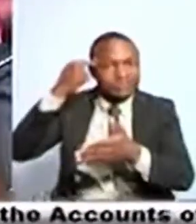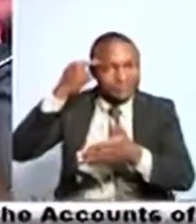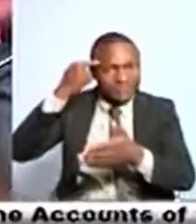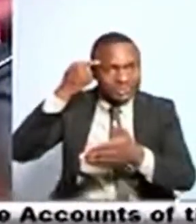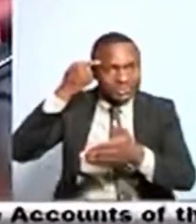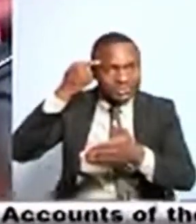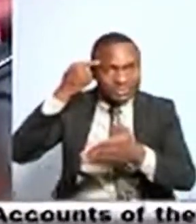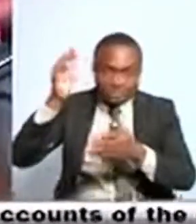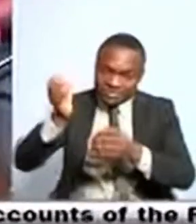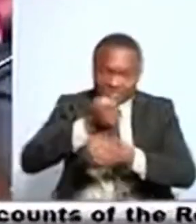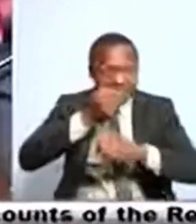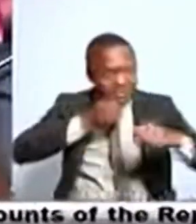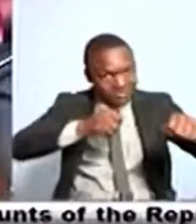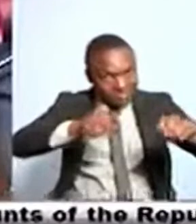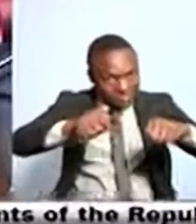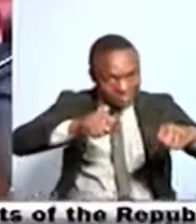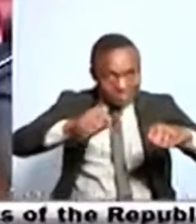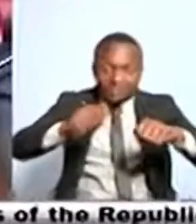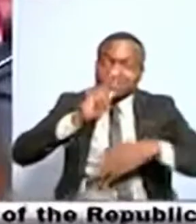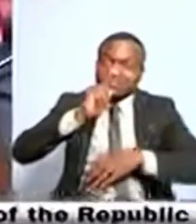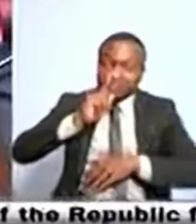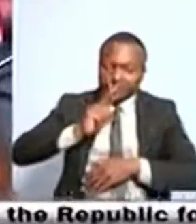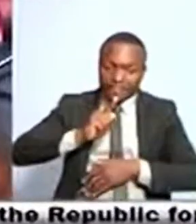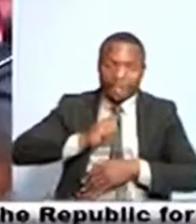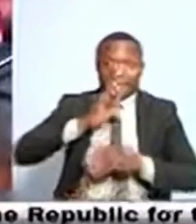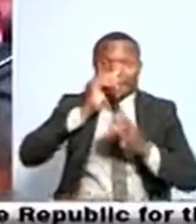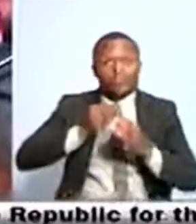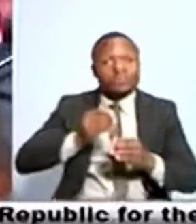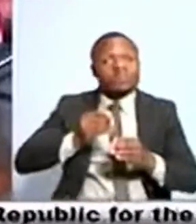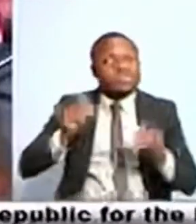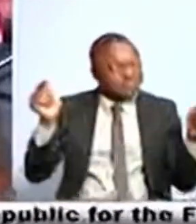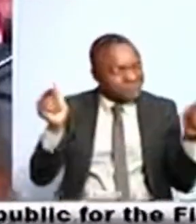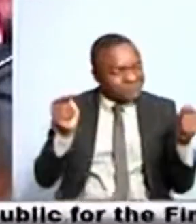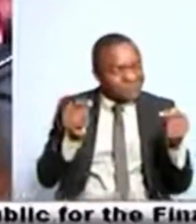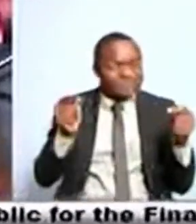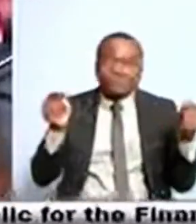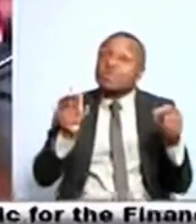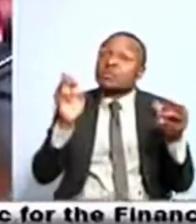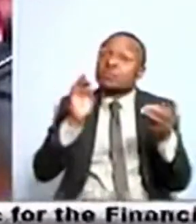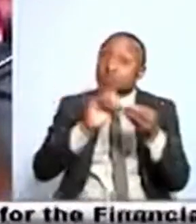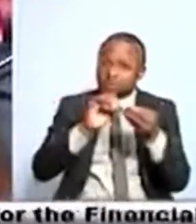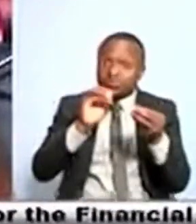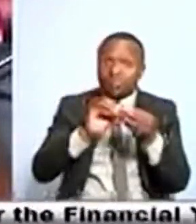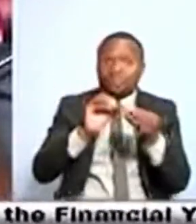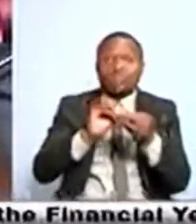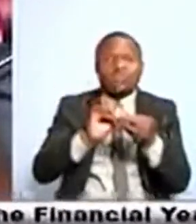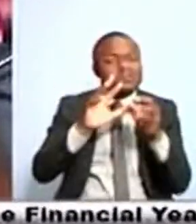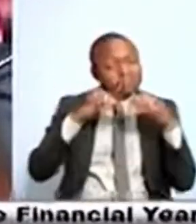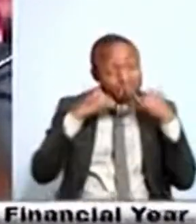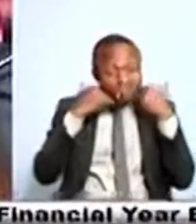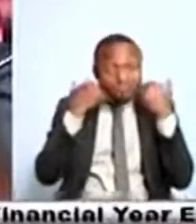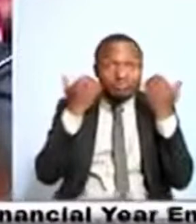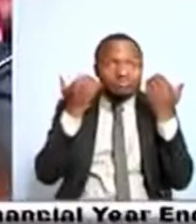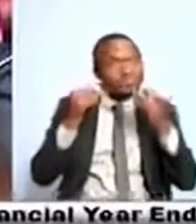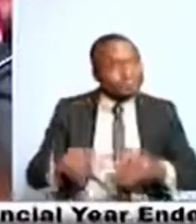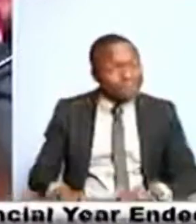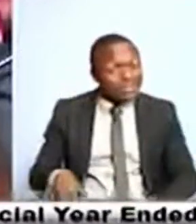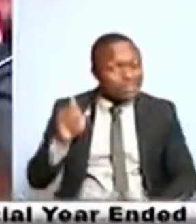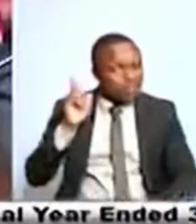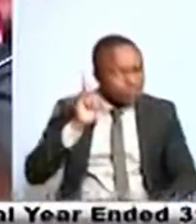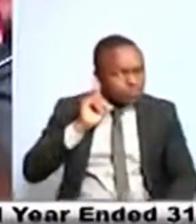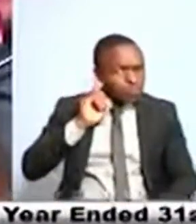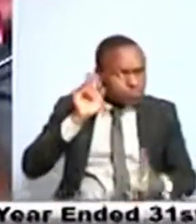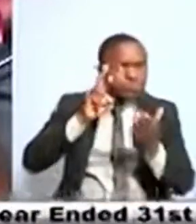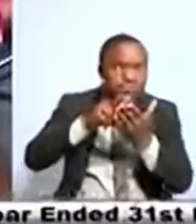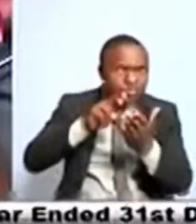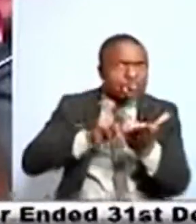charge. Madam Speaker, it is quite painful and embarrassing that we keep on hearing reports